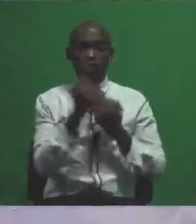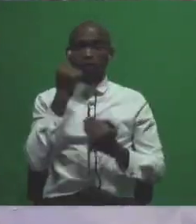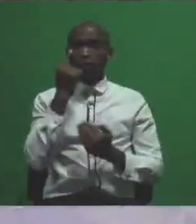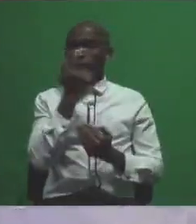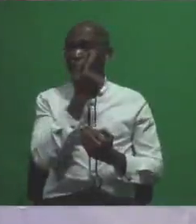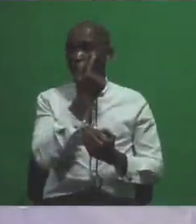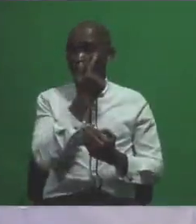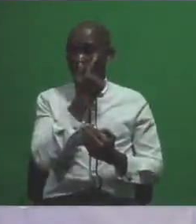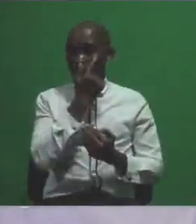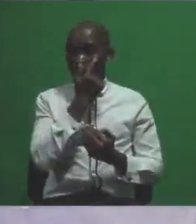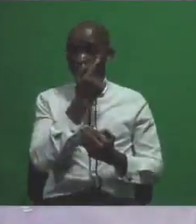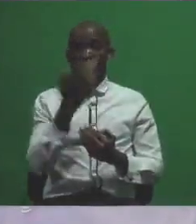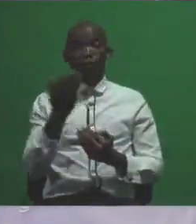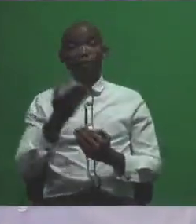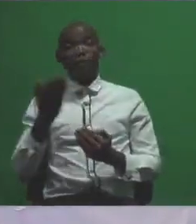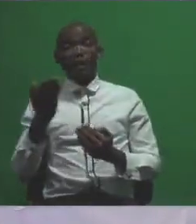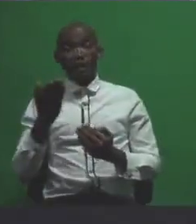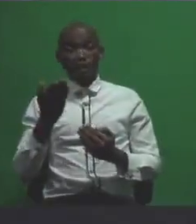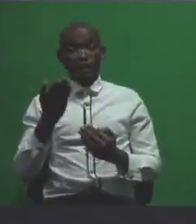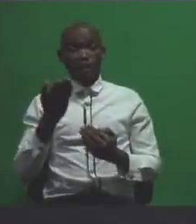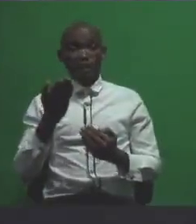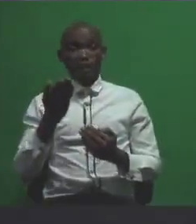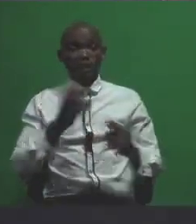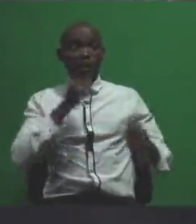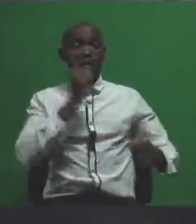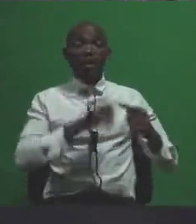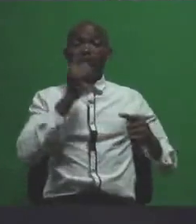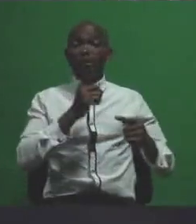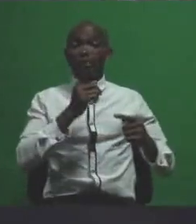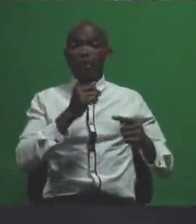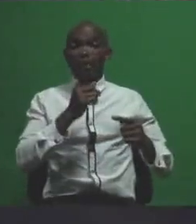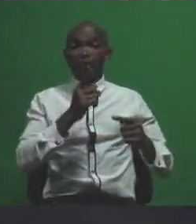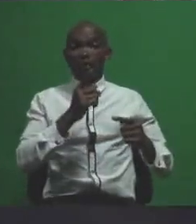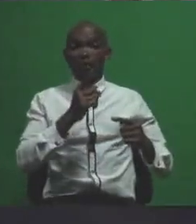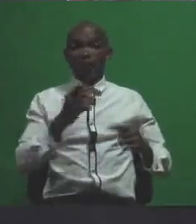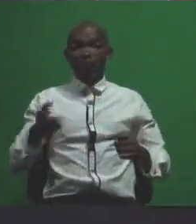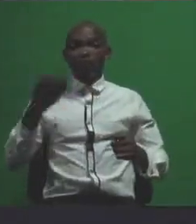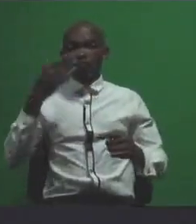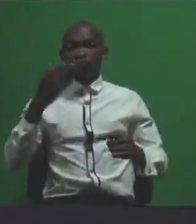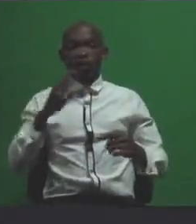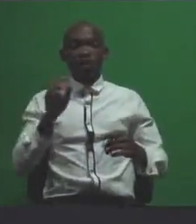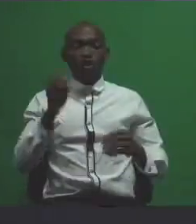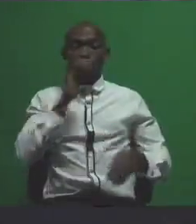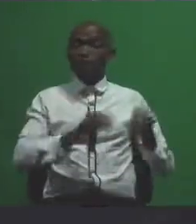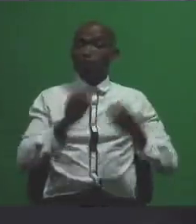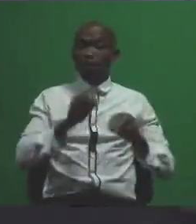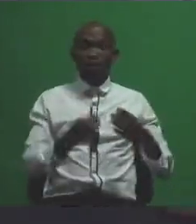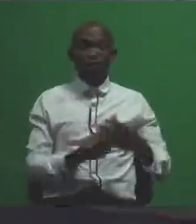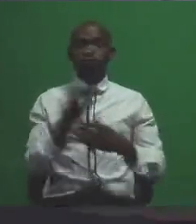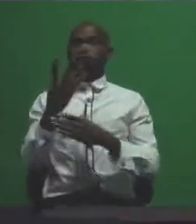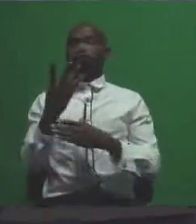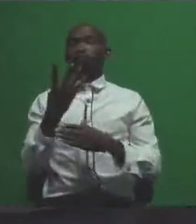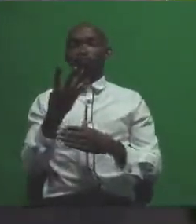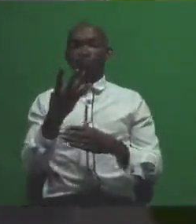from dangerous fumes and some of chemical that may be splashed back.